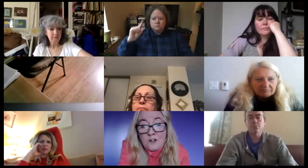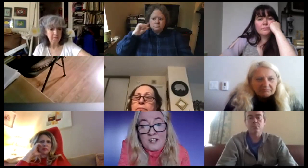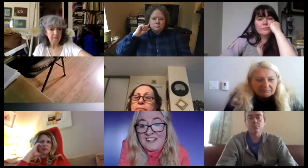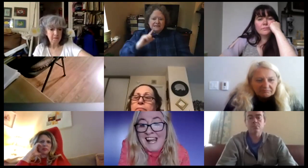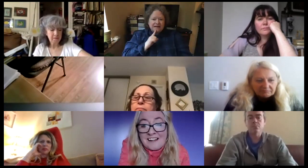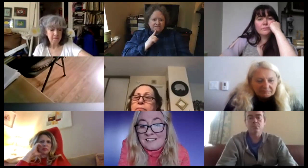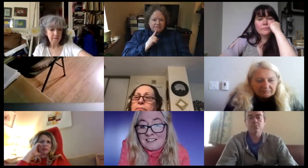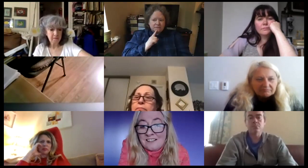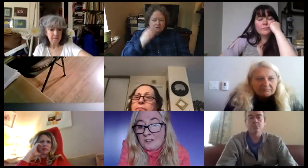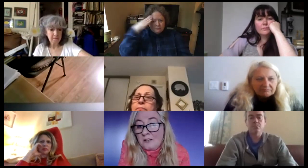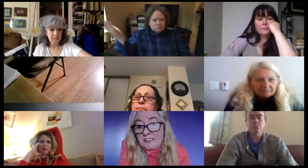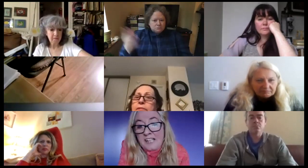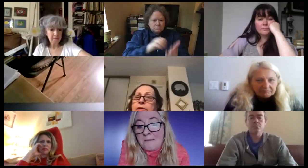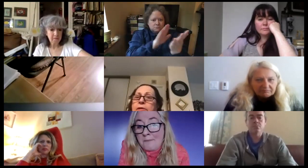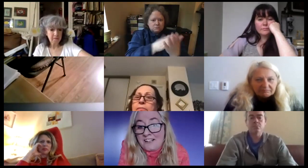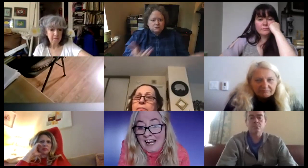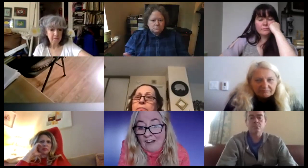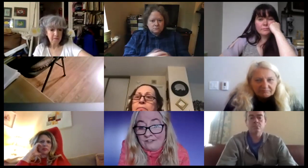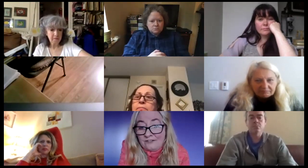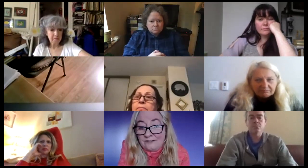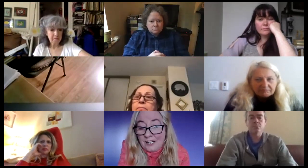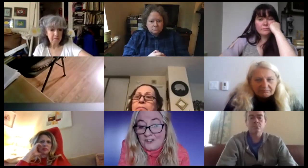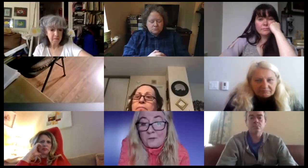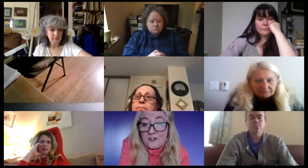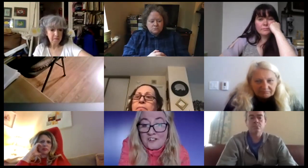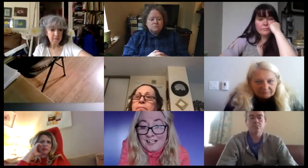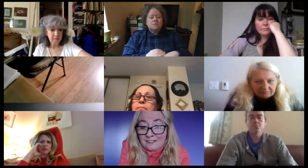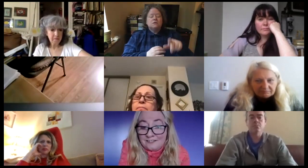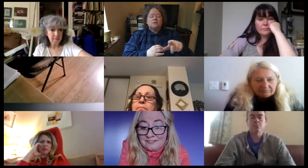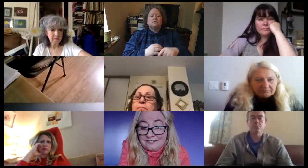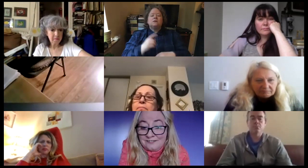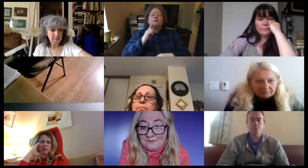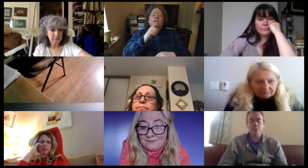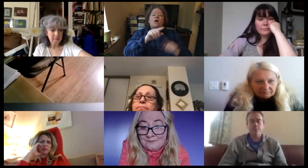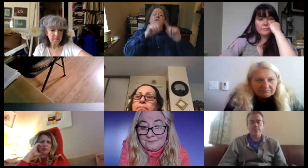or could have guessed they may be deaf and just push it down.